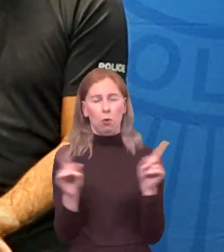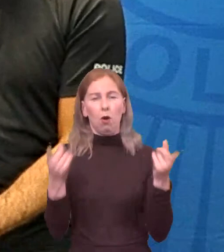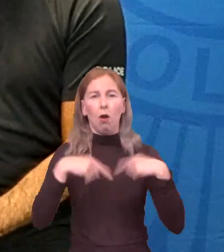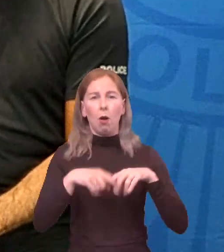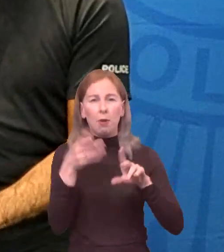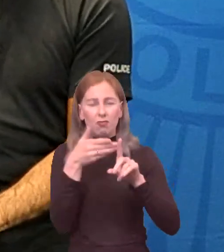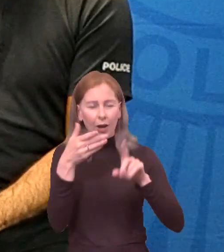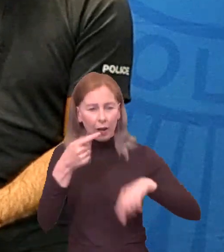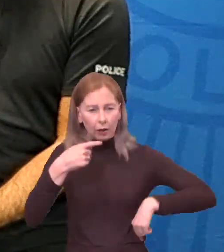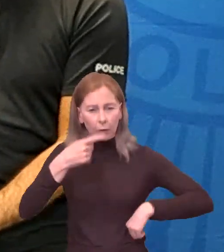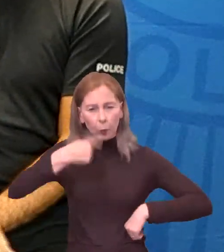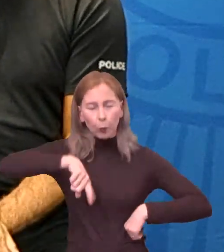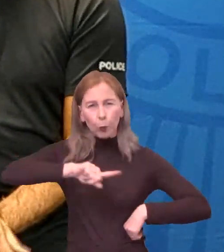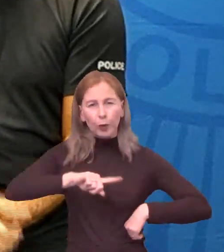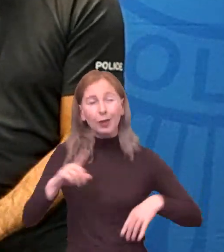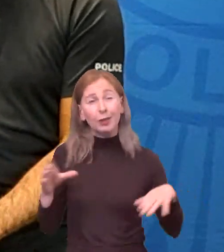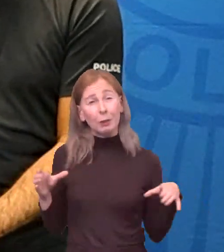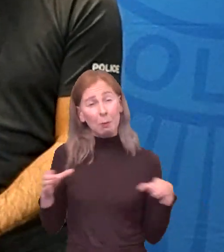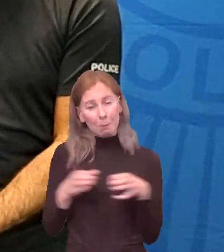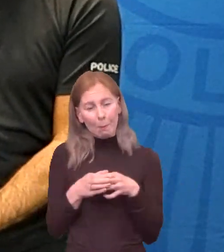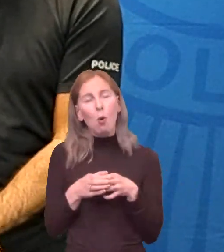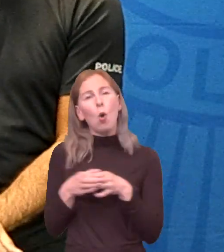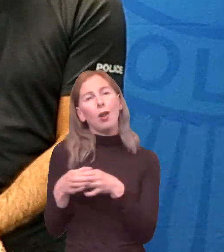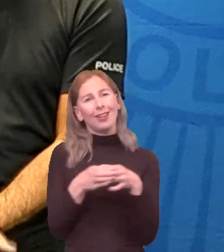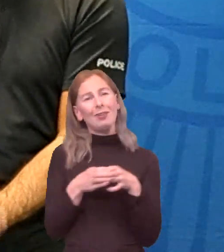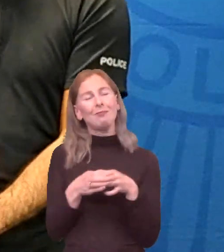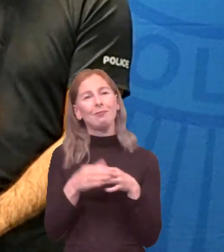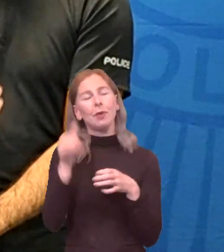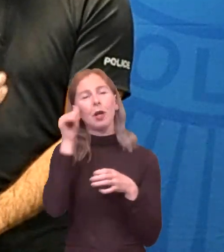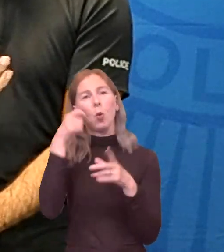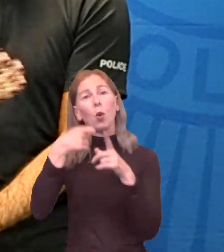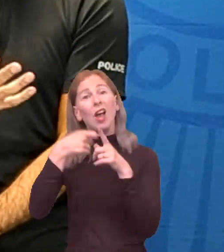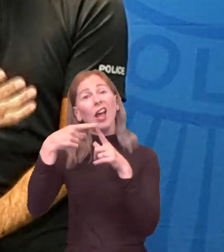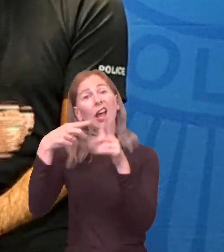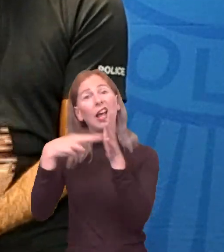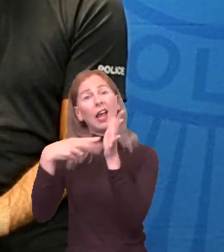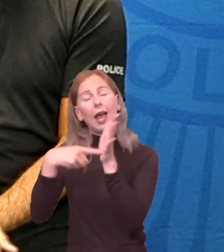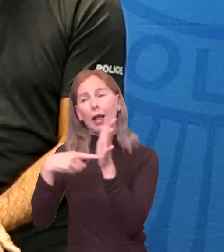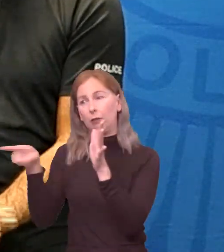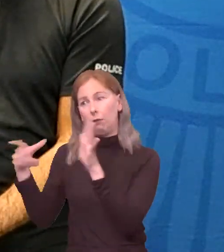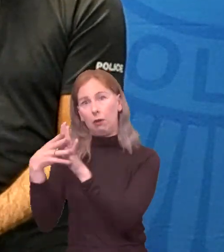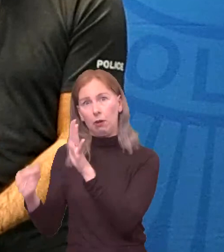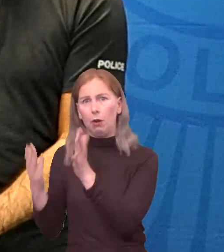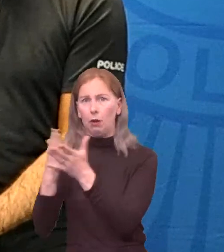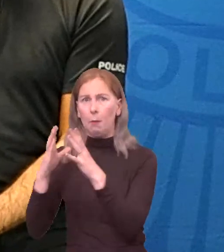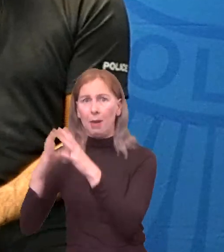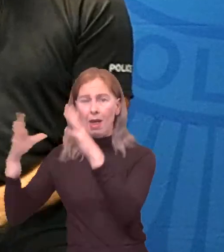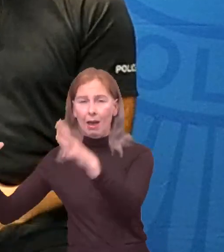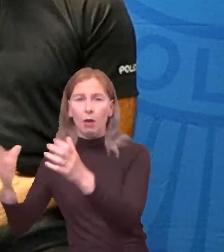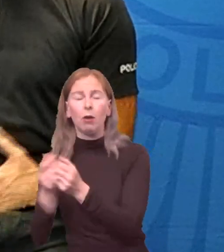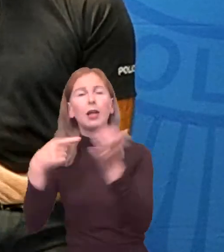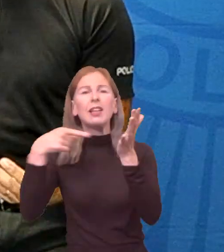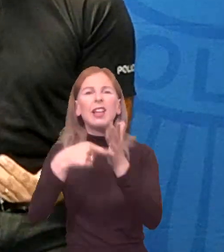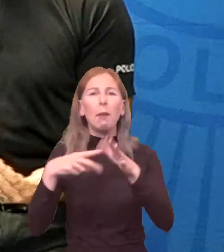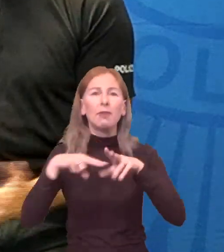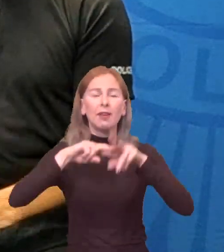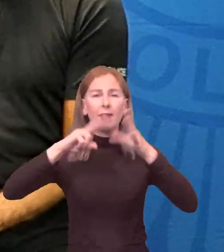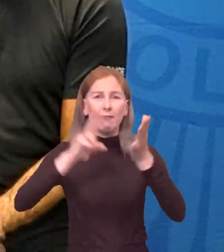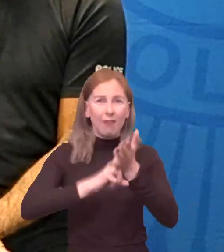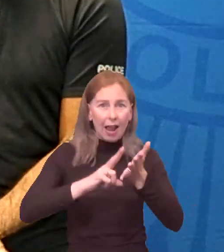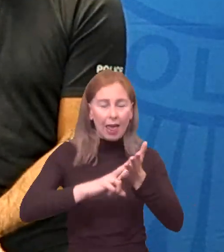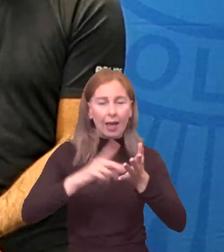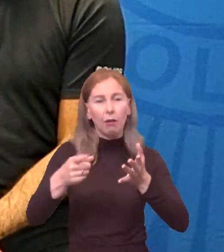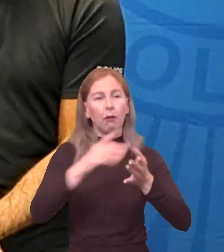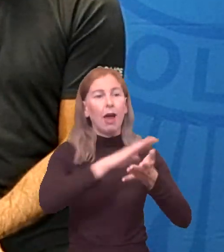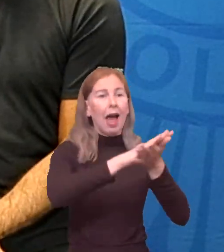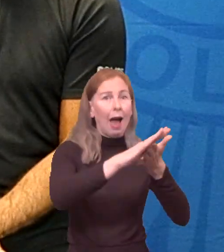probably the smallest rural crime team. I know Kent are very large, Thames Valley and Hampshire and Sussex do invest